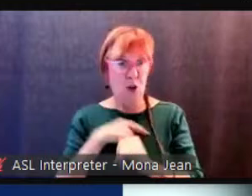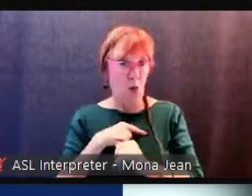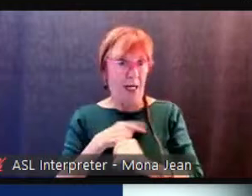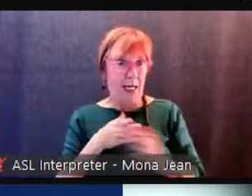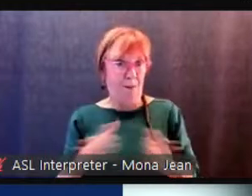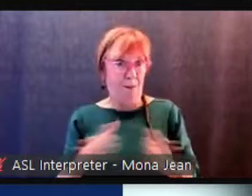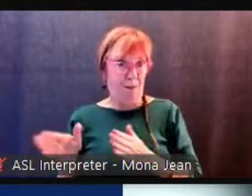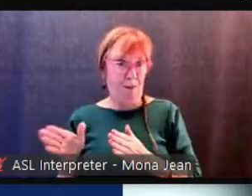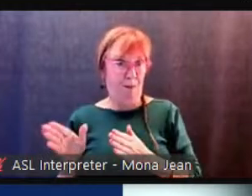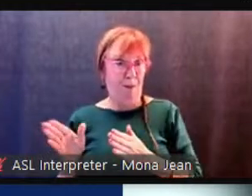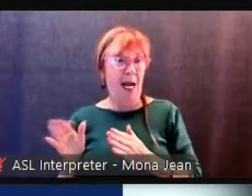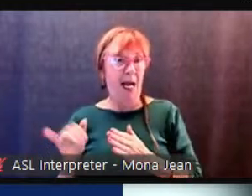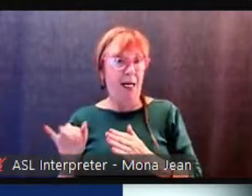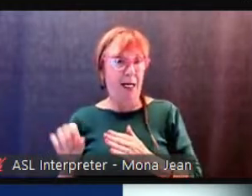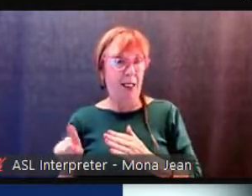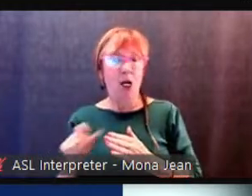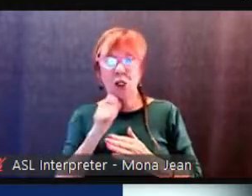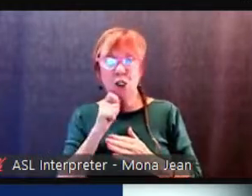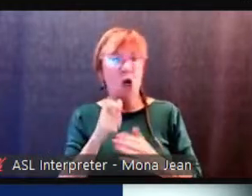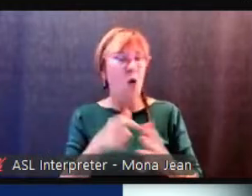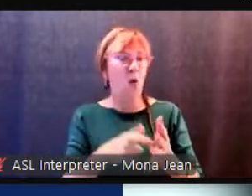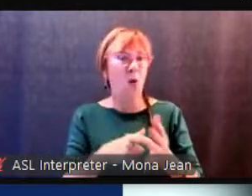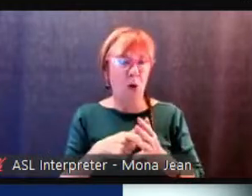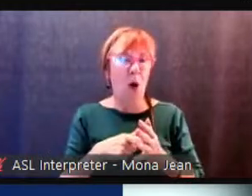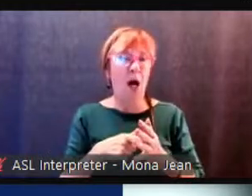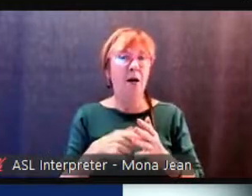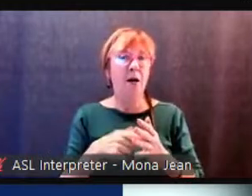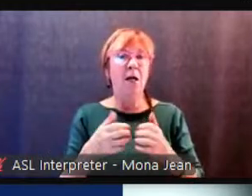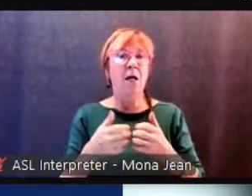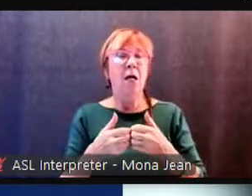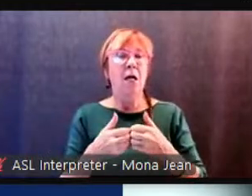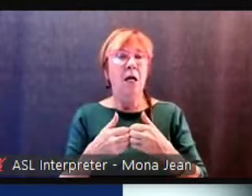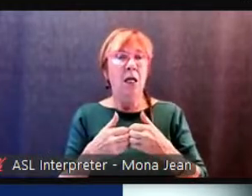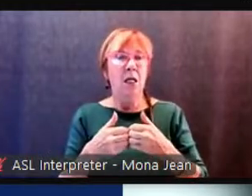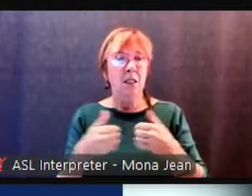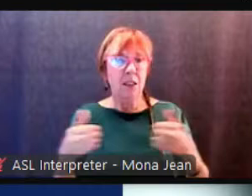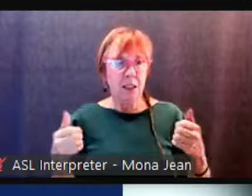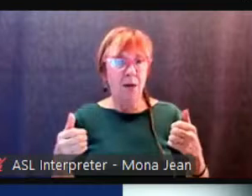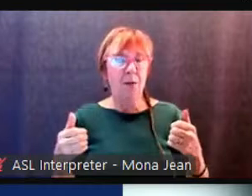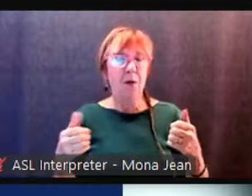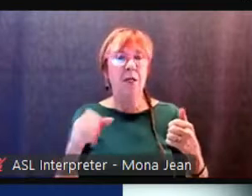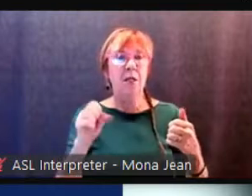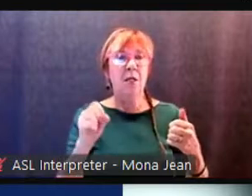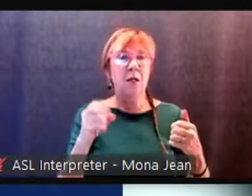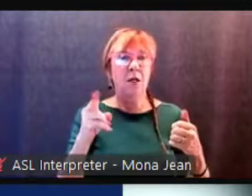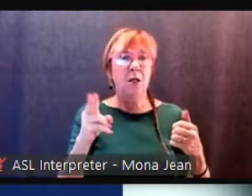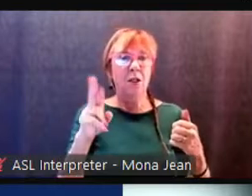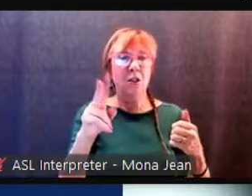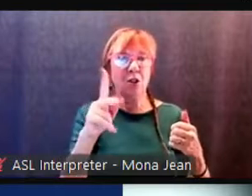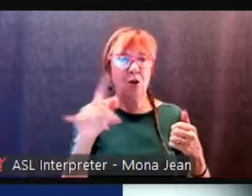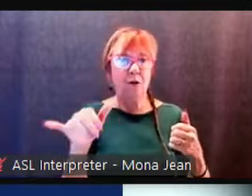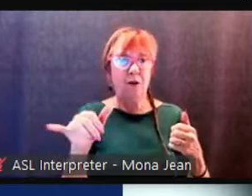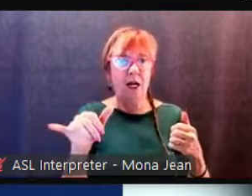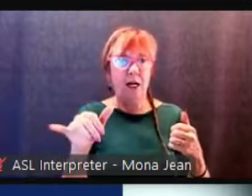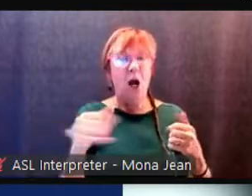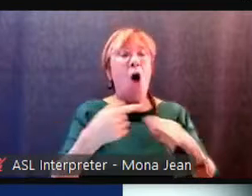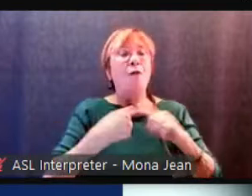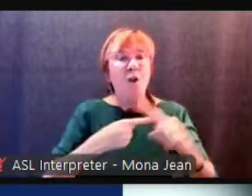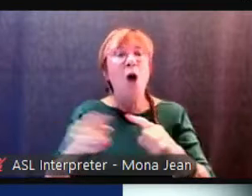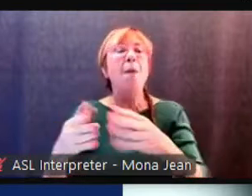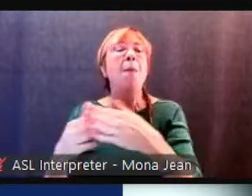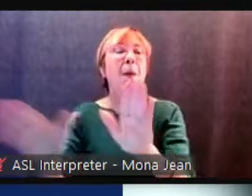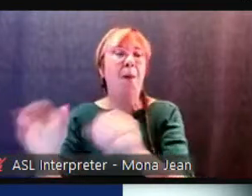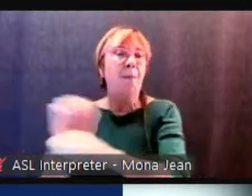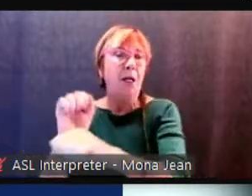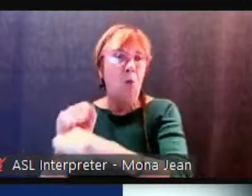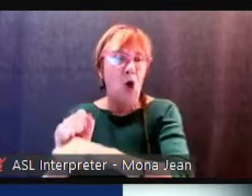not require any surveys separately or distinctly from the public works process. I just wanted to bring that